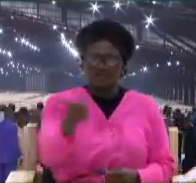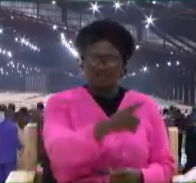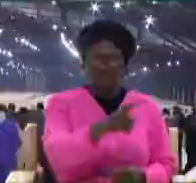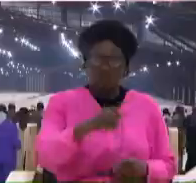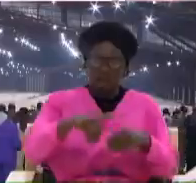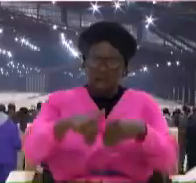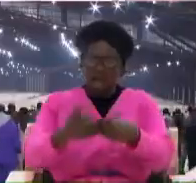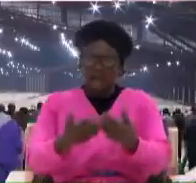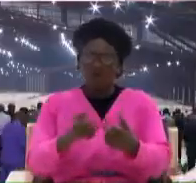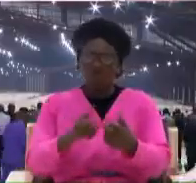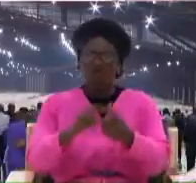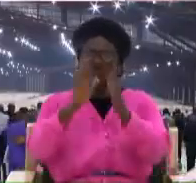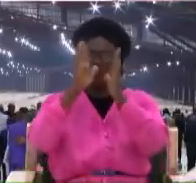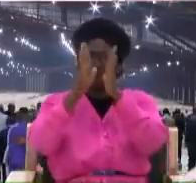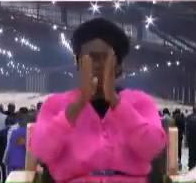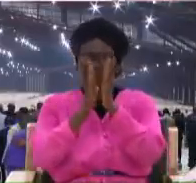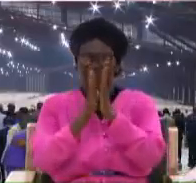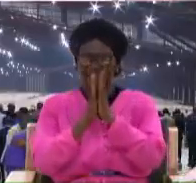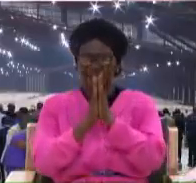stage.